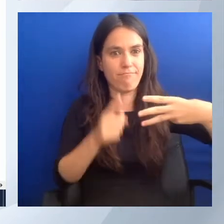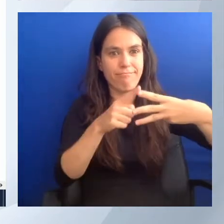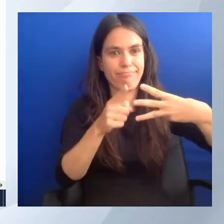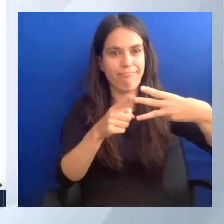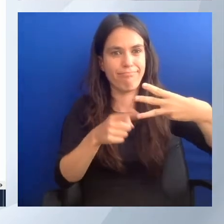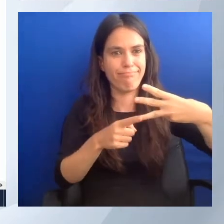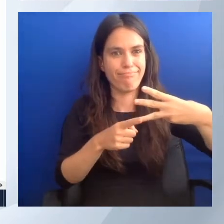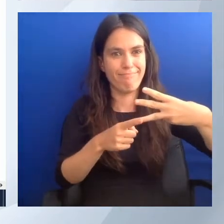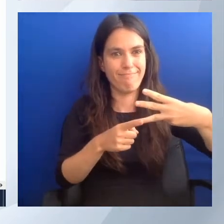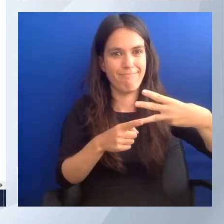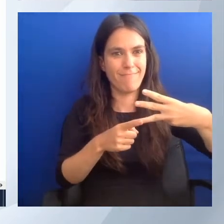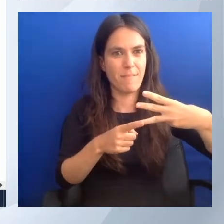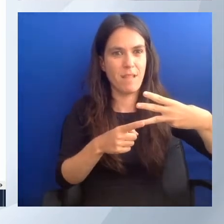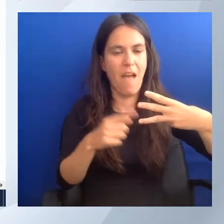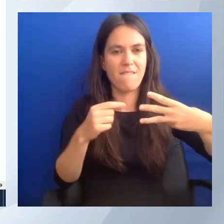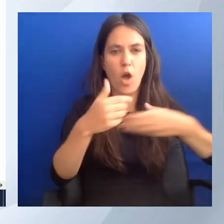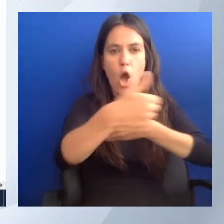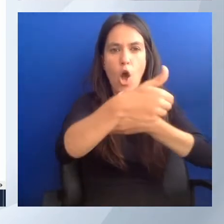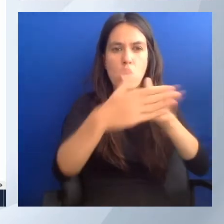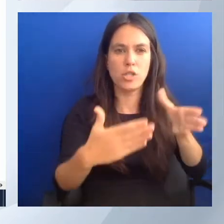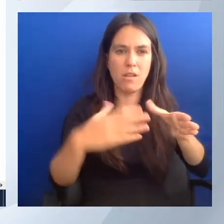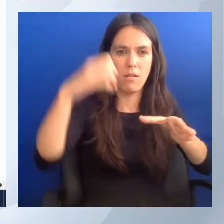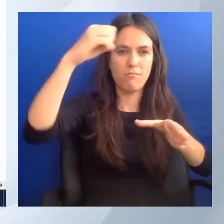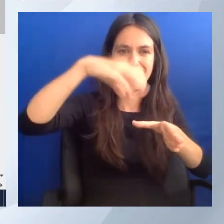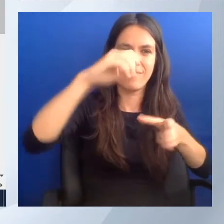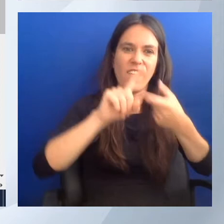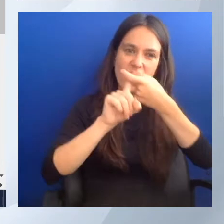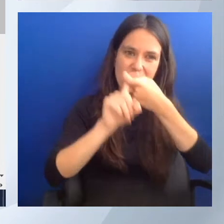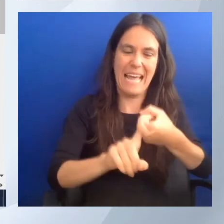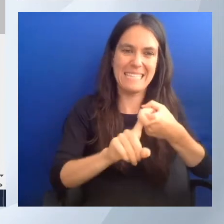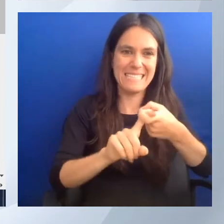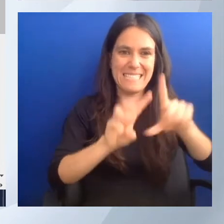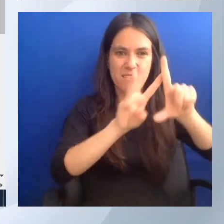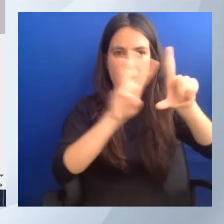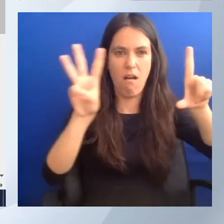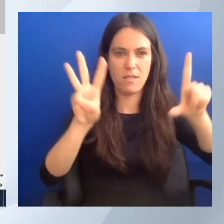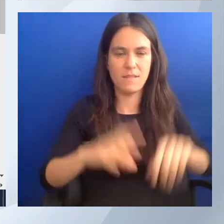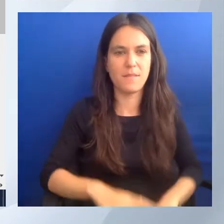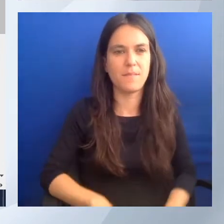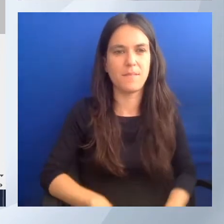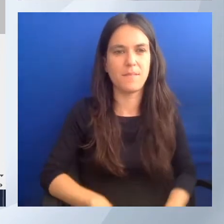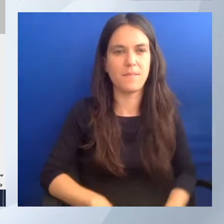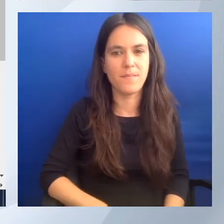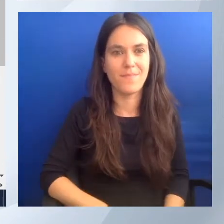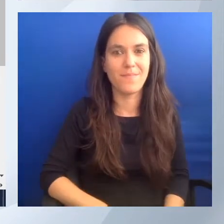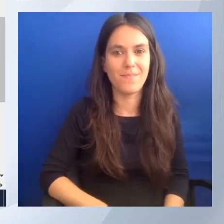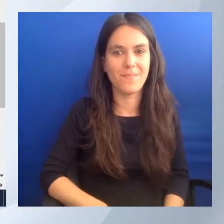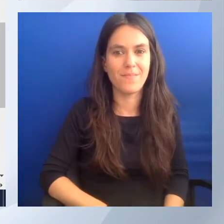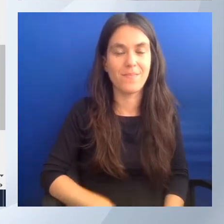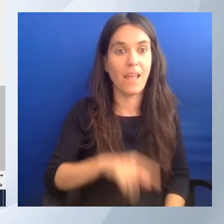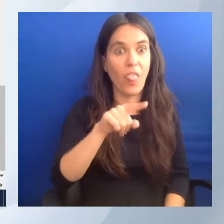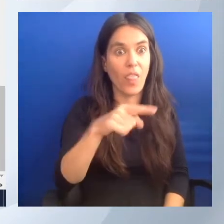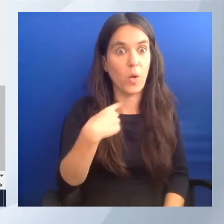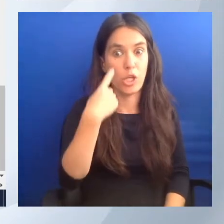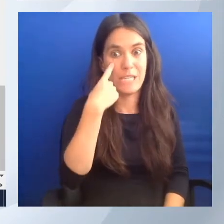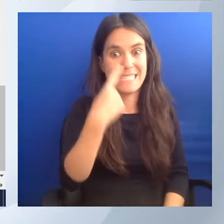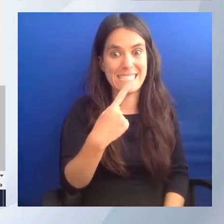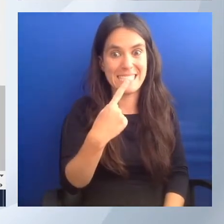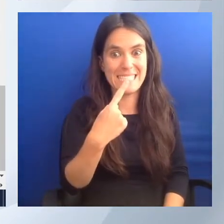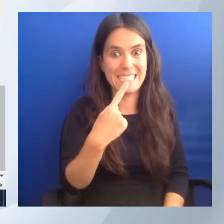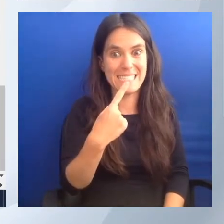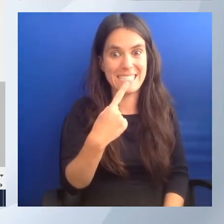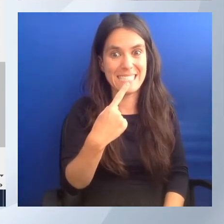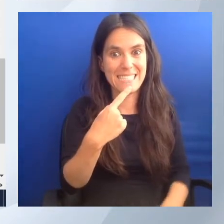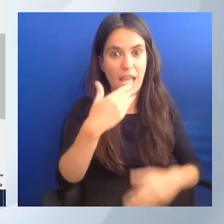$web container for your static site. And if you go there, what you'll see is that in that container, I just uploaded a bunch